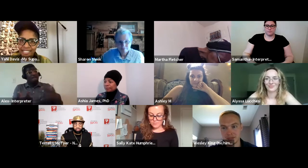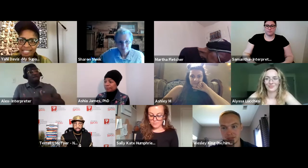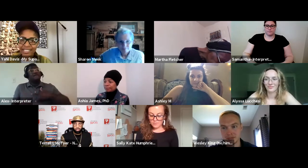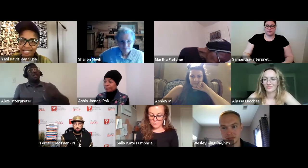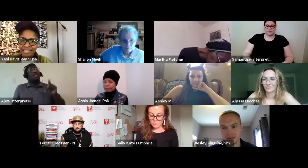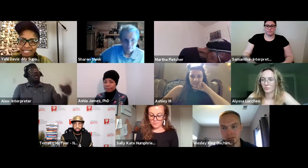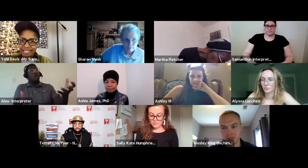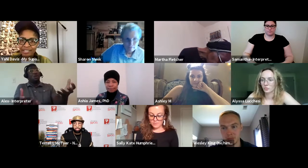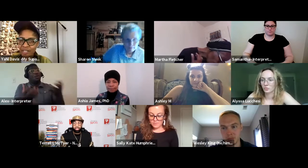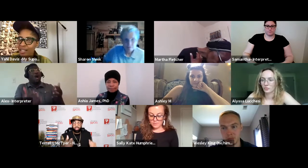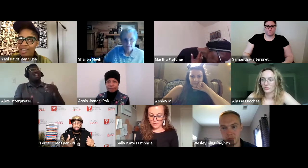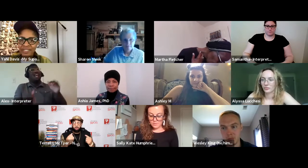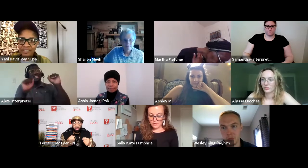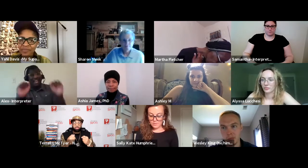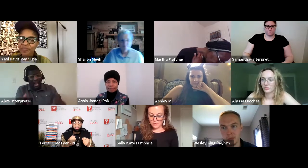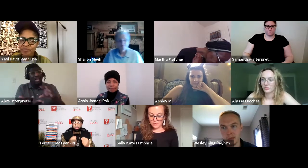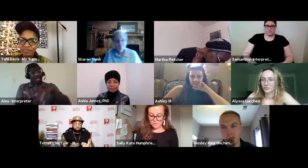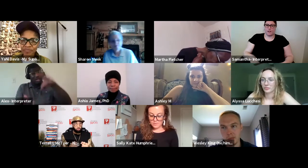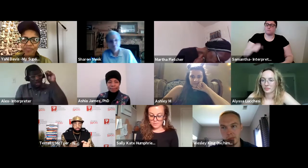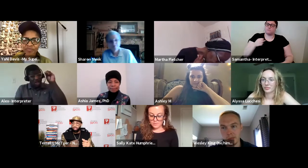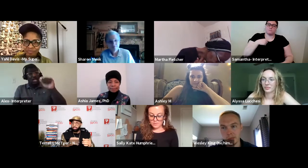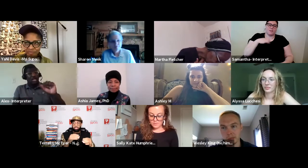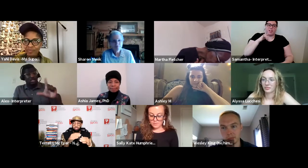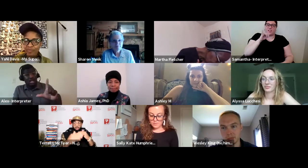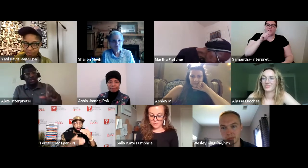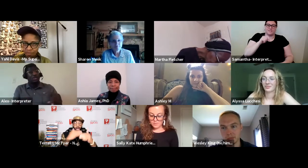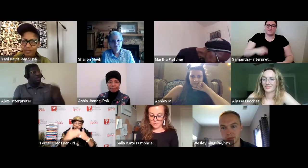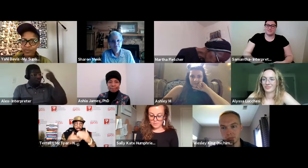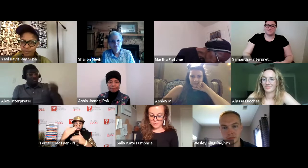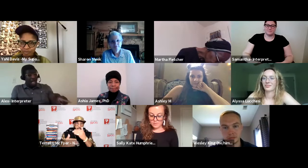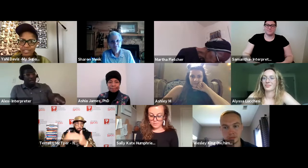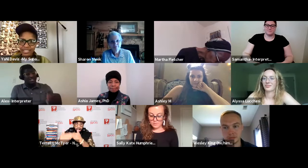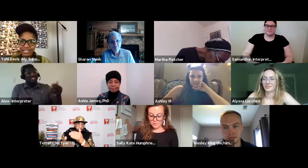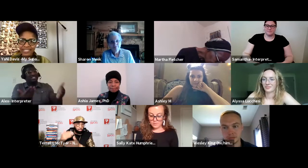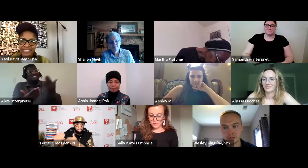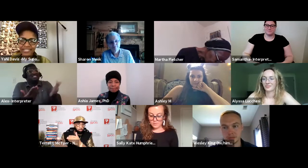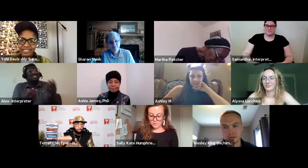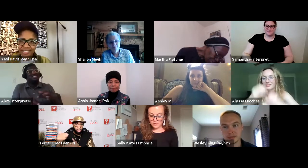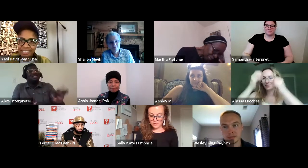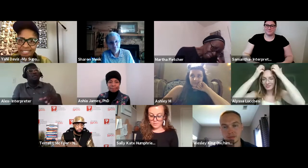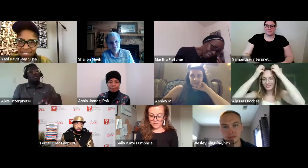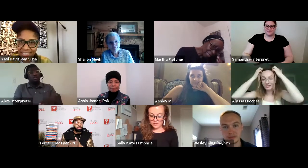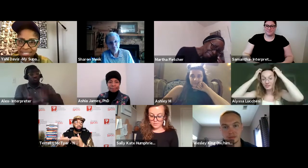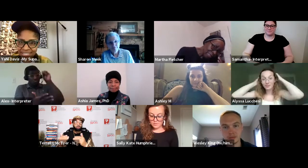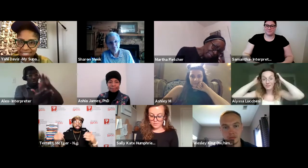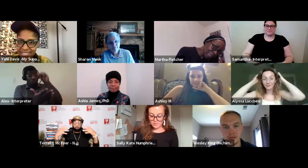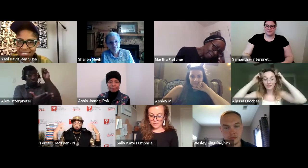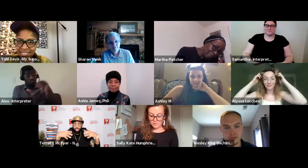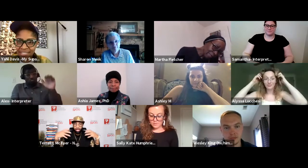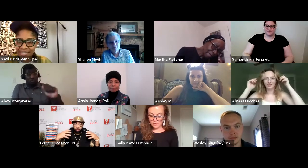American Sign Language. That I they'll love be able to absorb it, and they're automatically in their minds learning choreography.